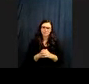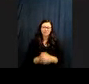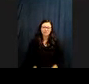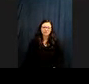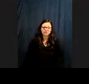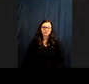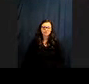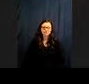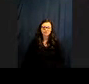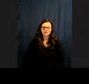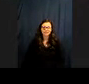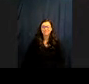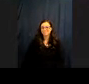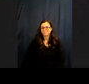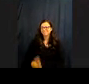Wow.